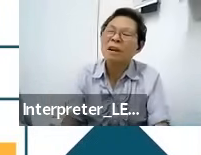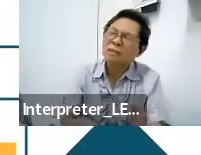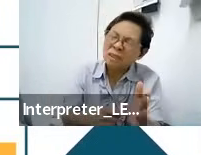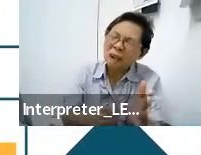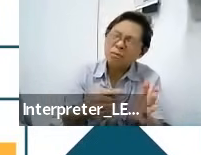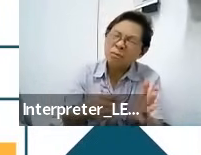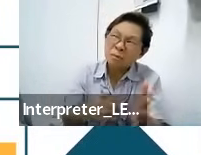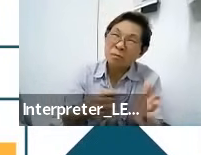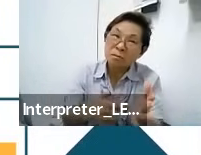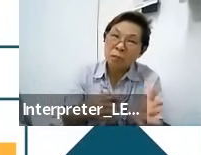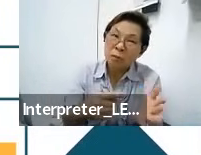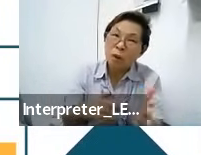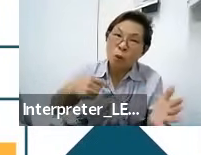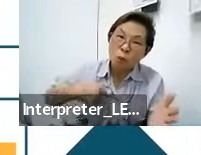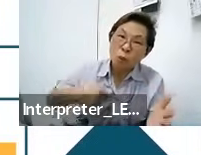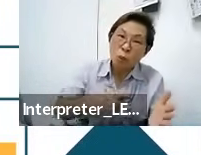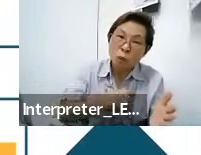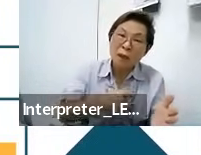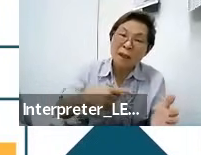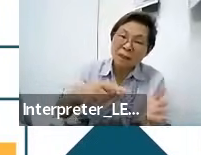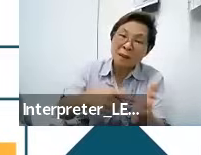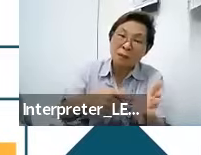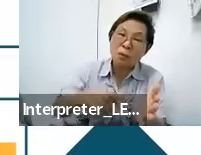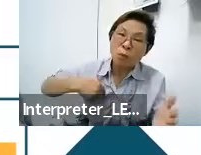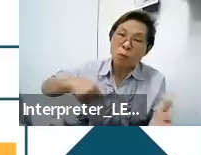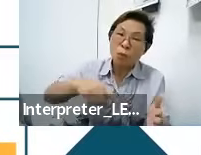sometimes, we as the